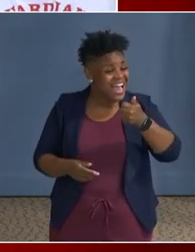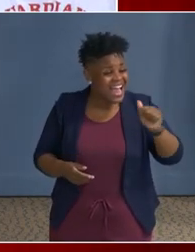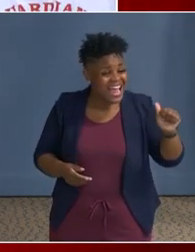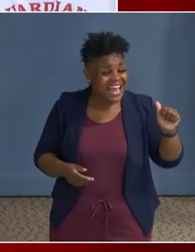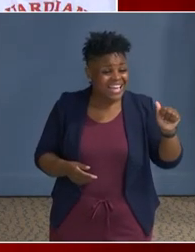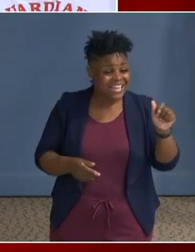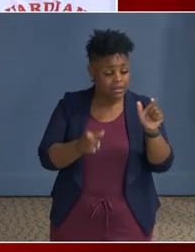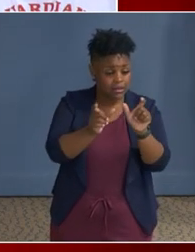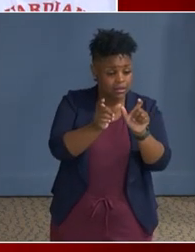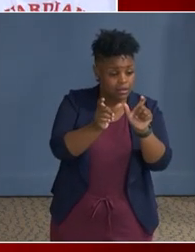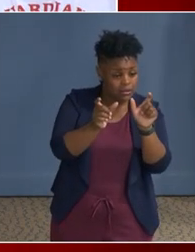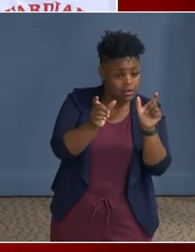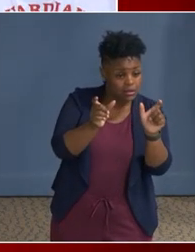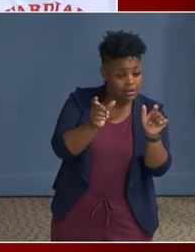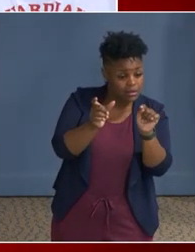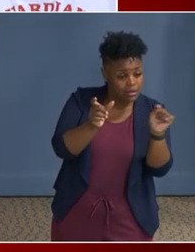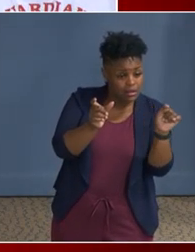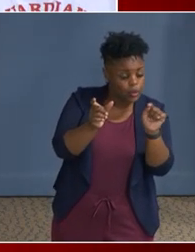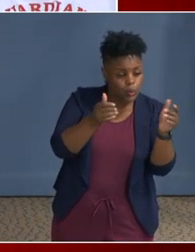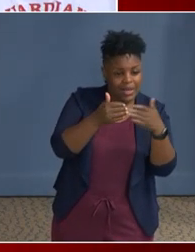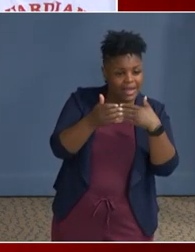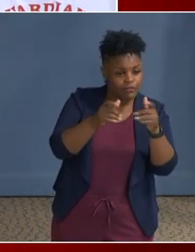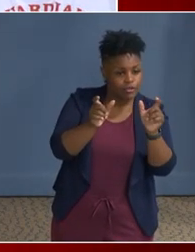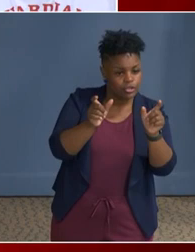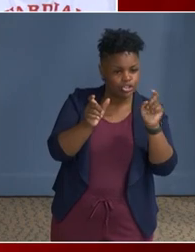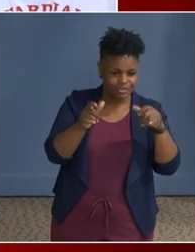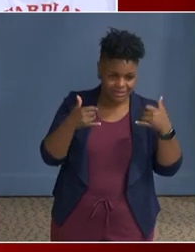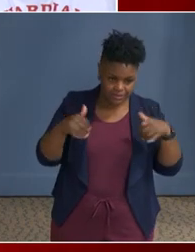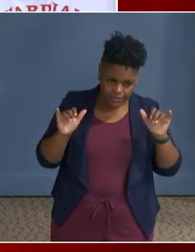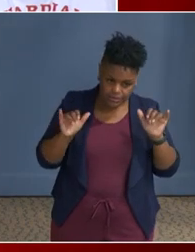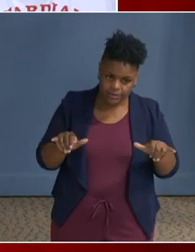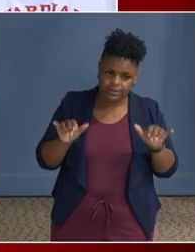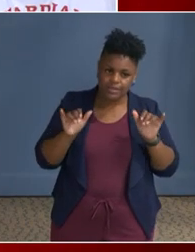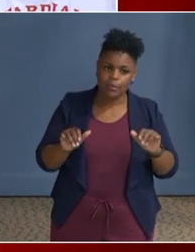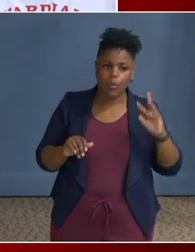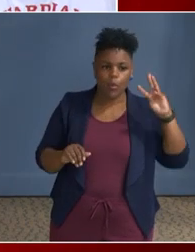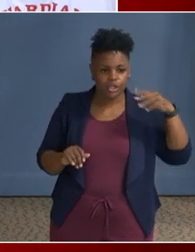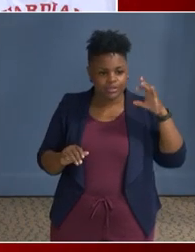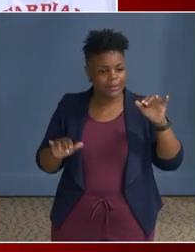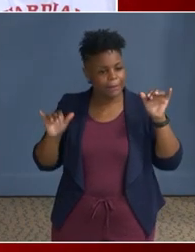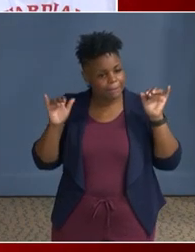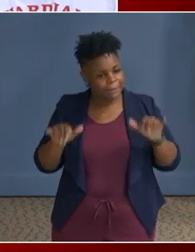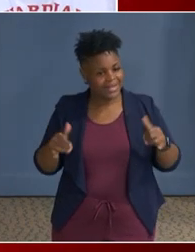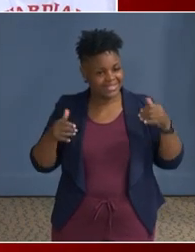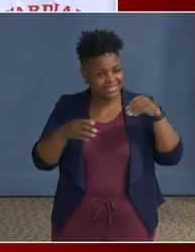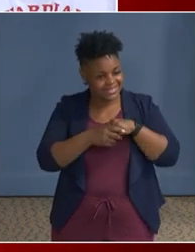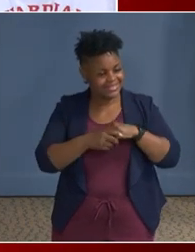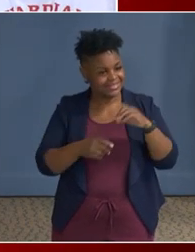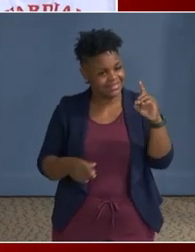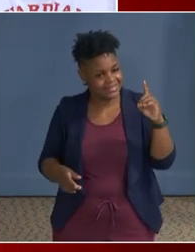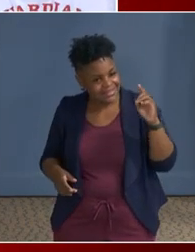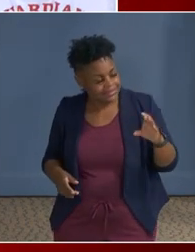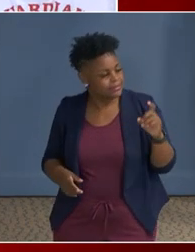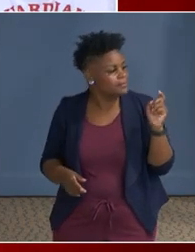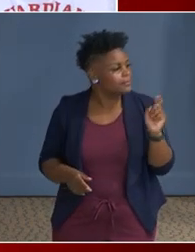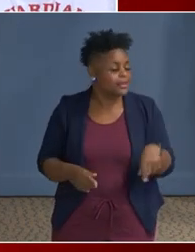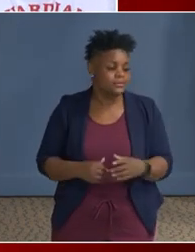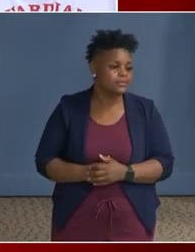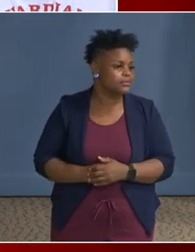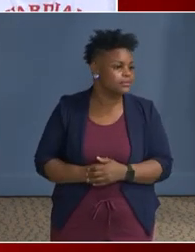Washington. And this certainly, I think there would be a lot of